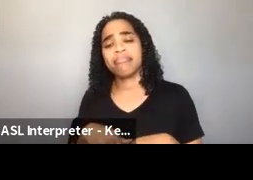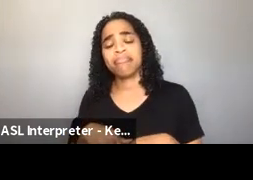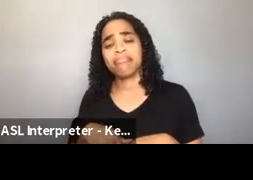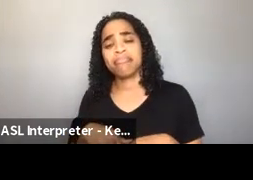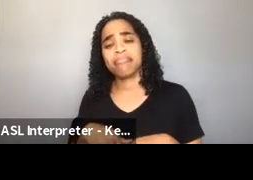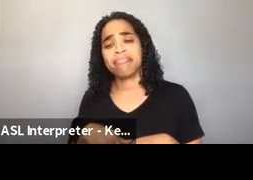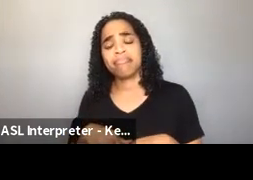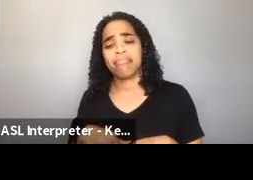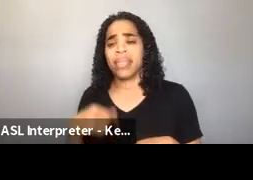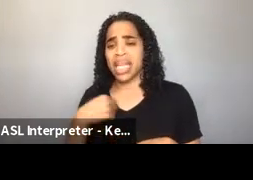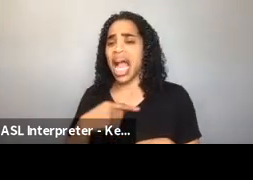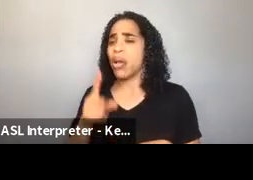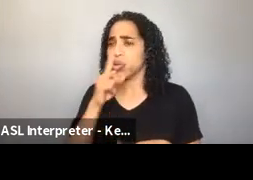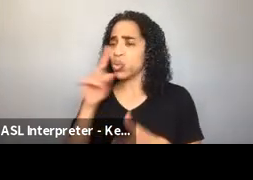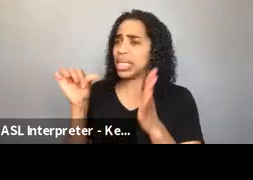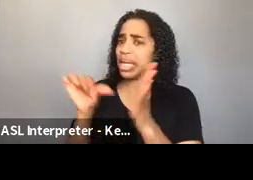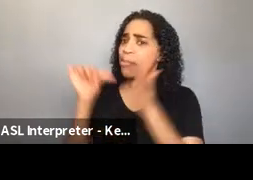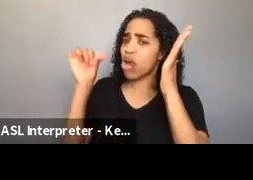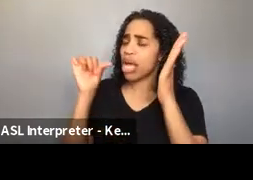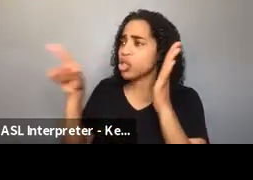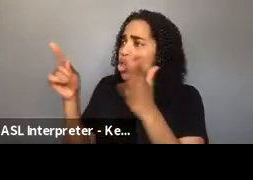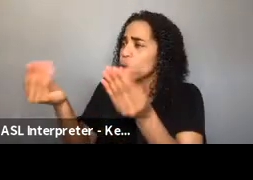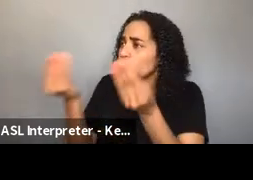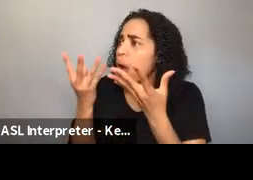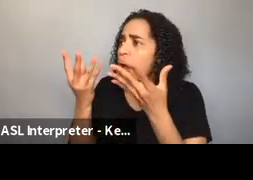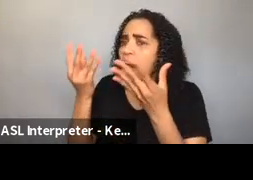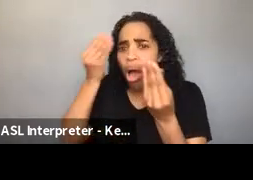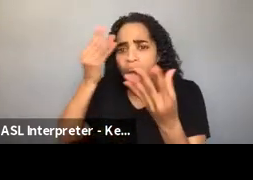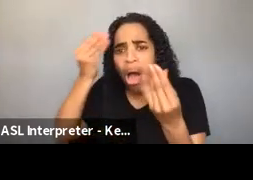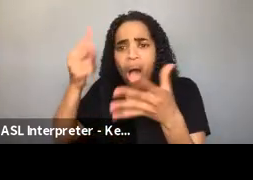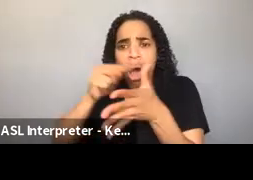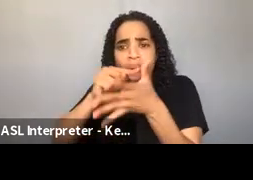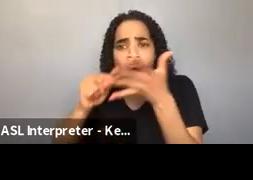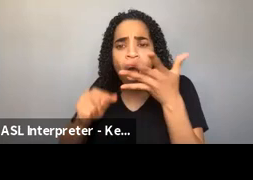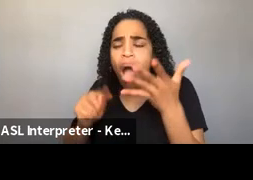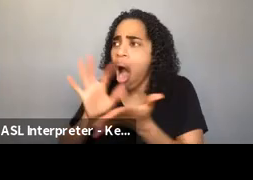I was extremely impressed with the information I received and